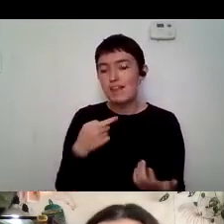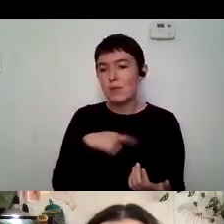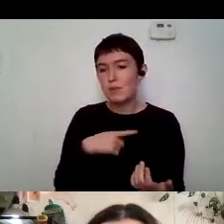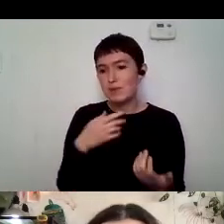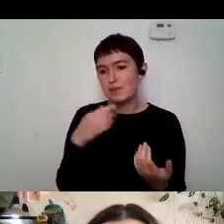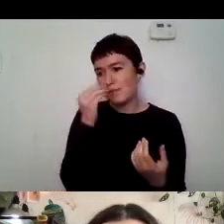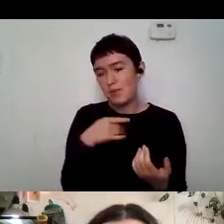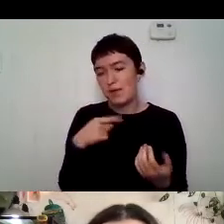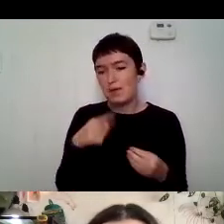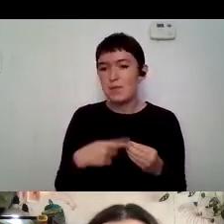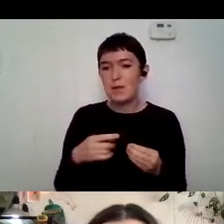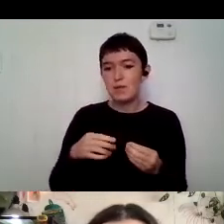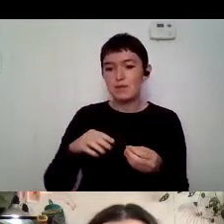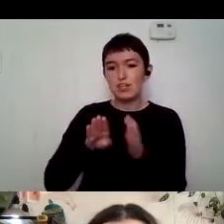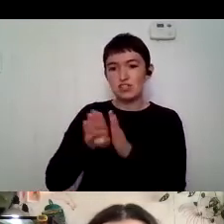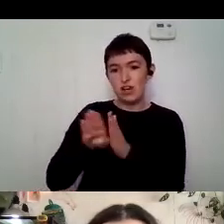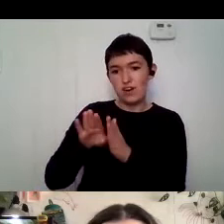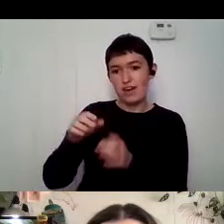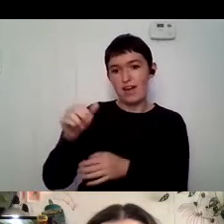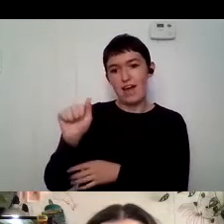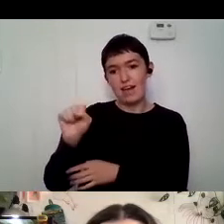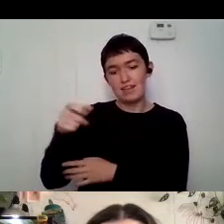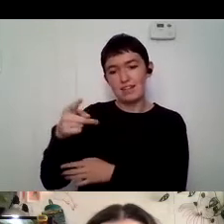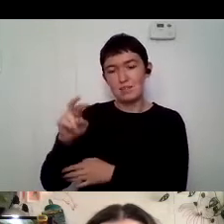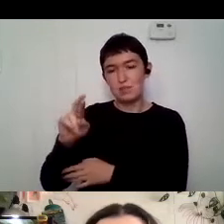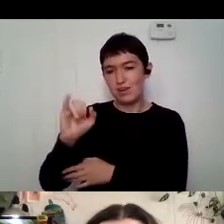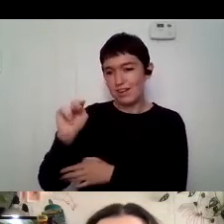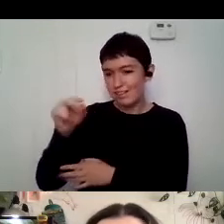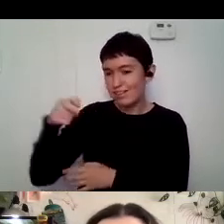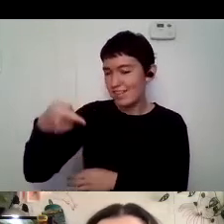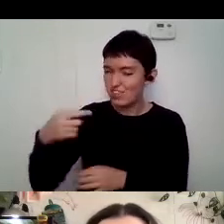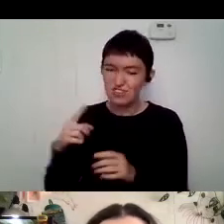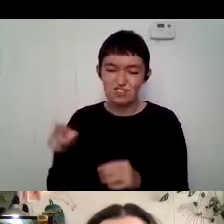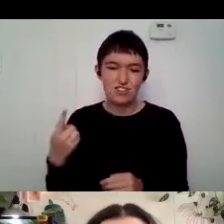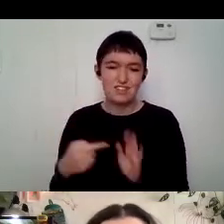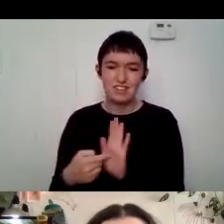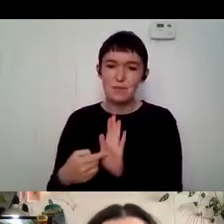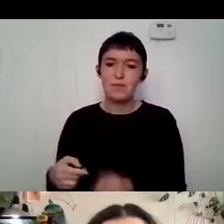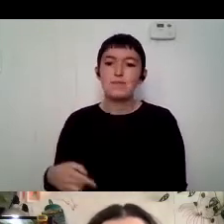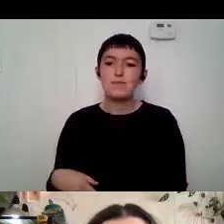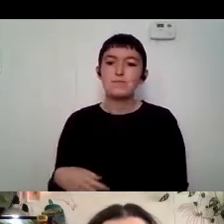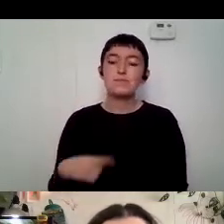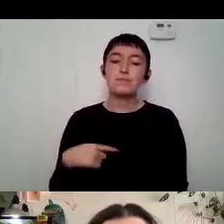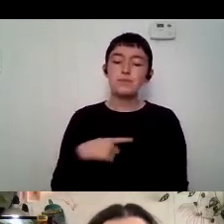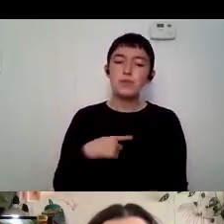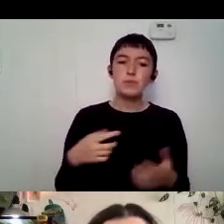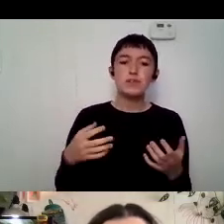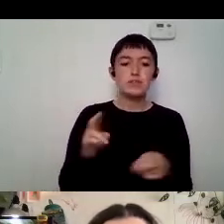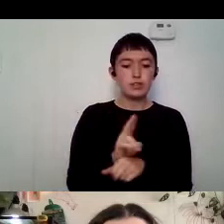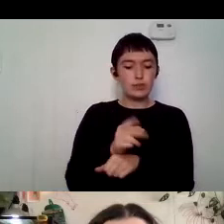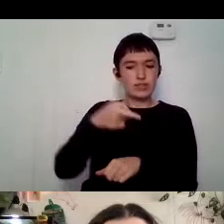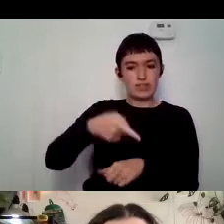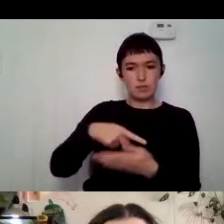example here. And we could use this for a wide range of different problems where we have different sets of desired properties for